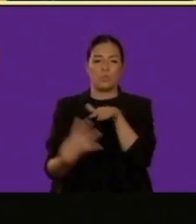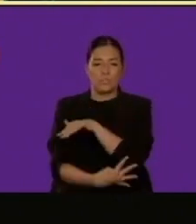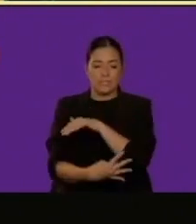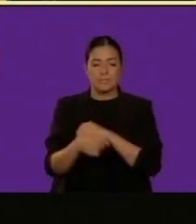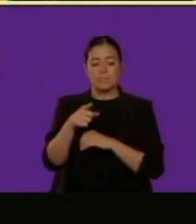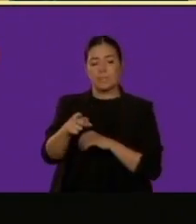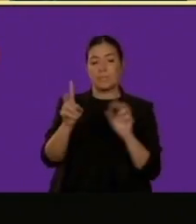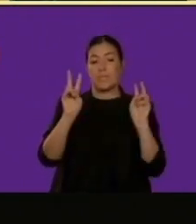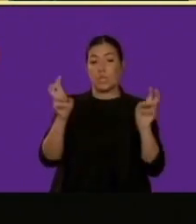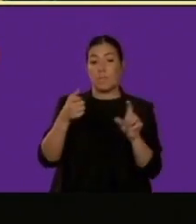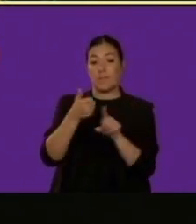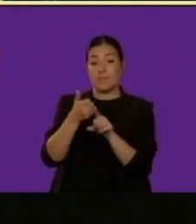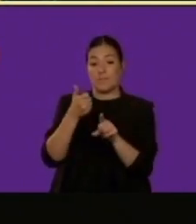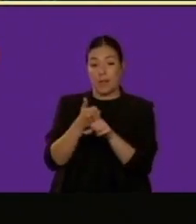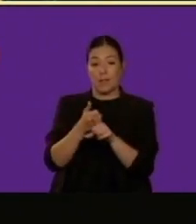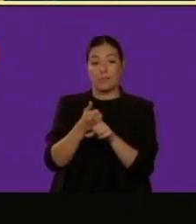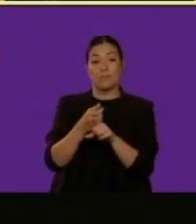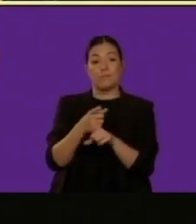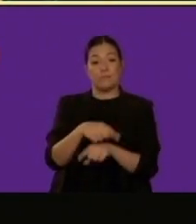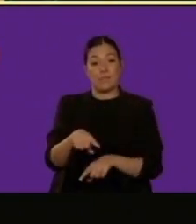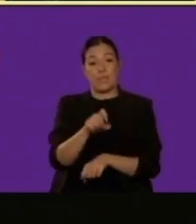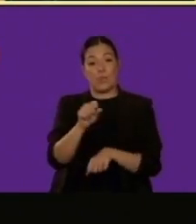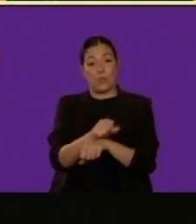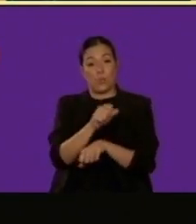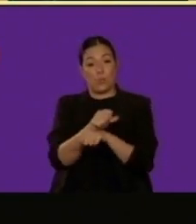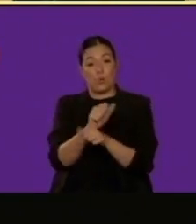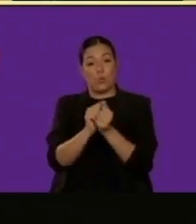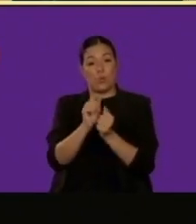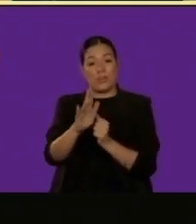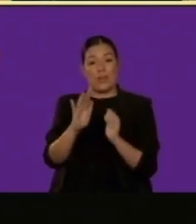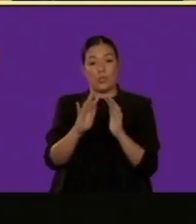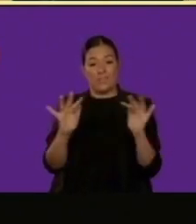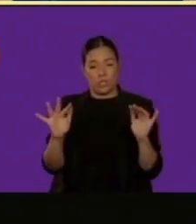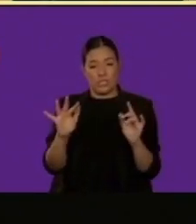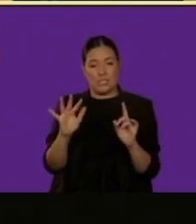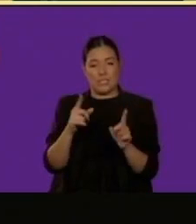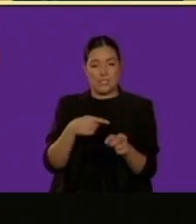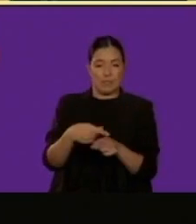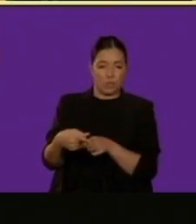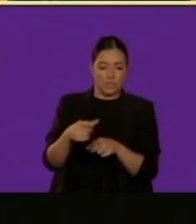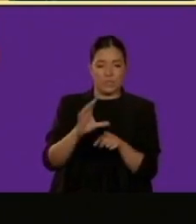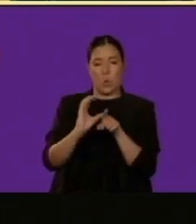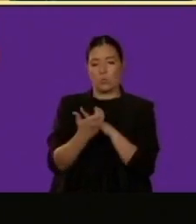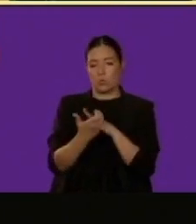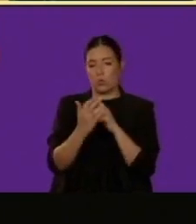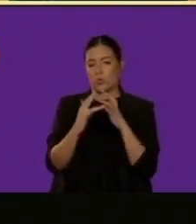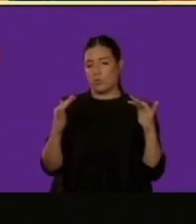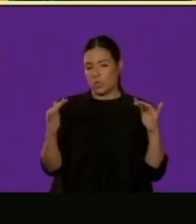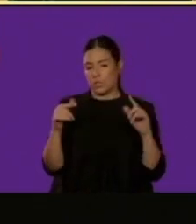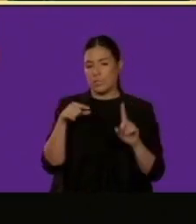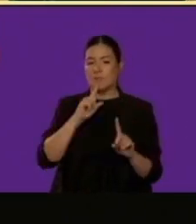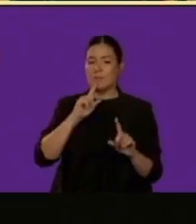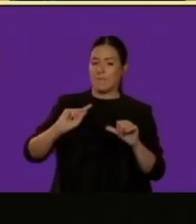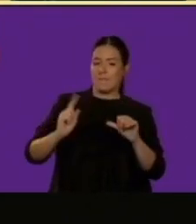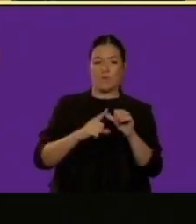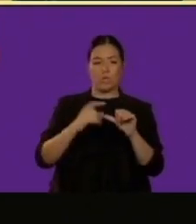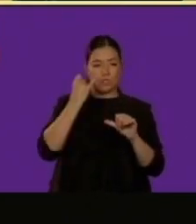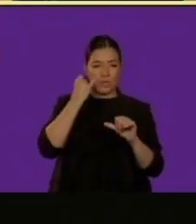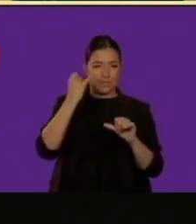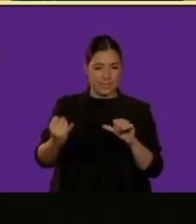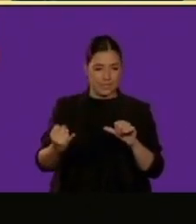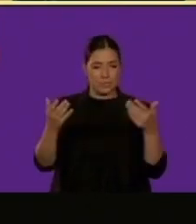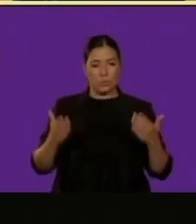culturally relevant pedagogy, to take advantage of the cultures we have in the classroom, to design